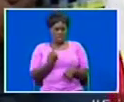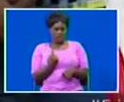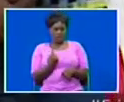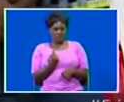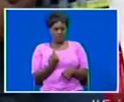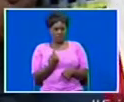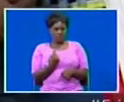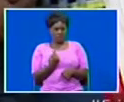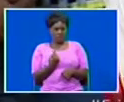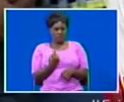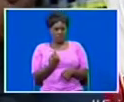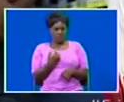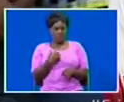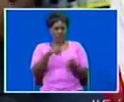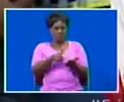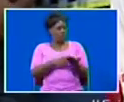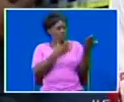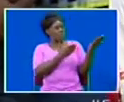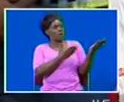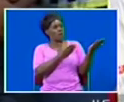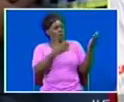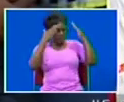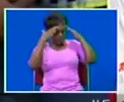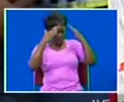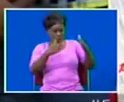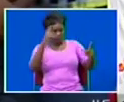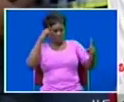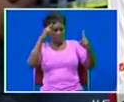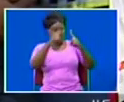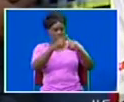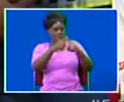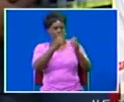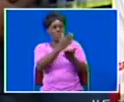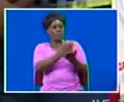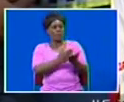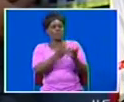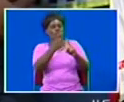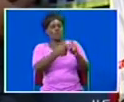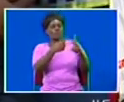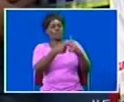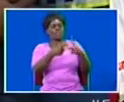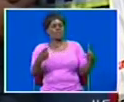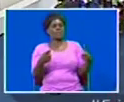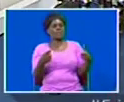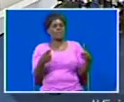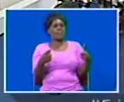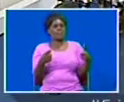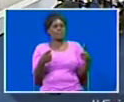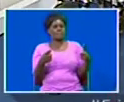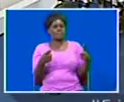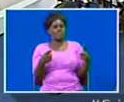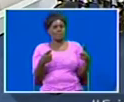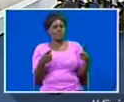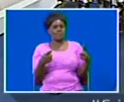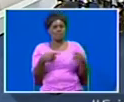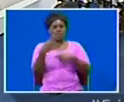indebted to a sacrificial team like this that is committed to the cause, and they have been part of it from the beginning. All right. So it's just amazing. It's amazing. Yeah.